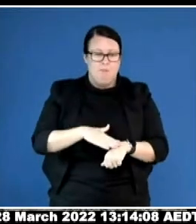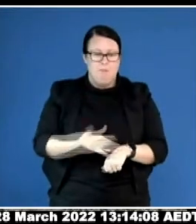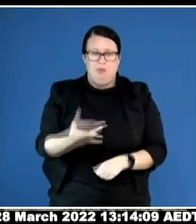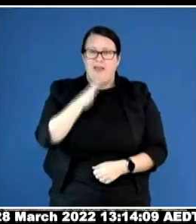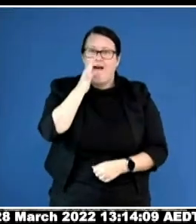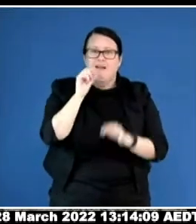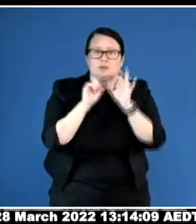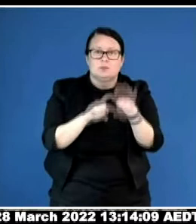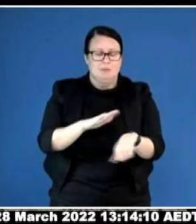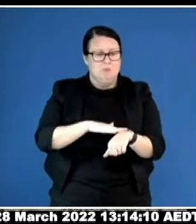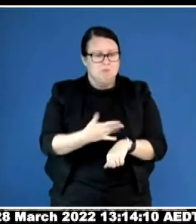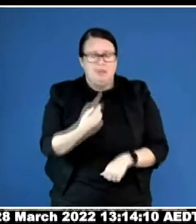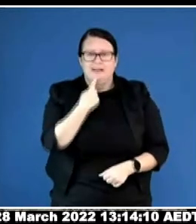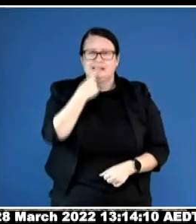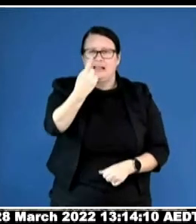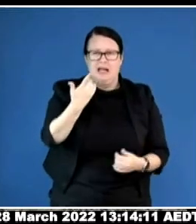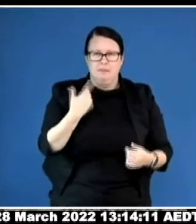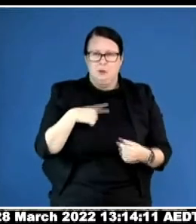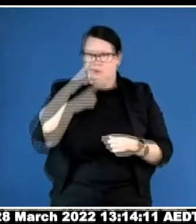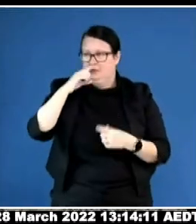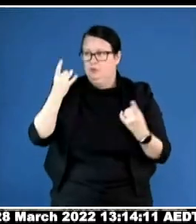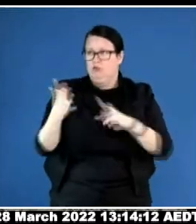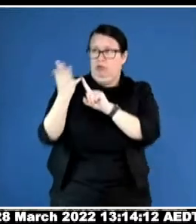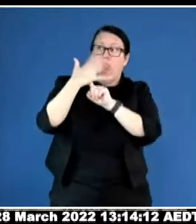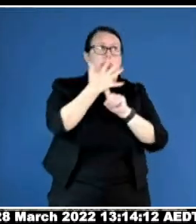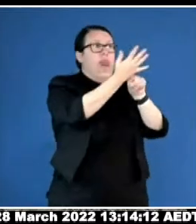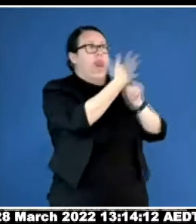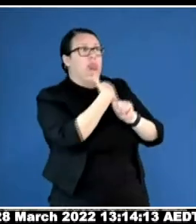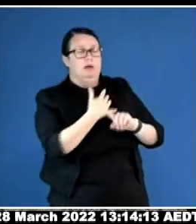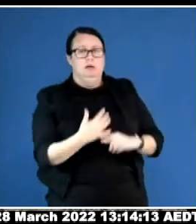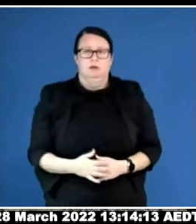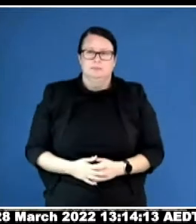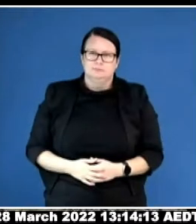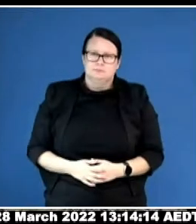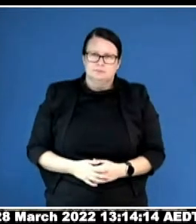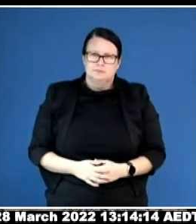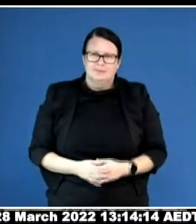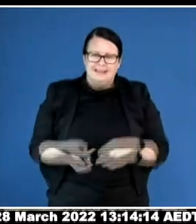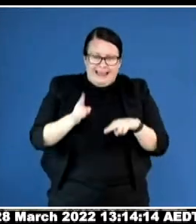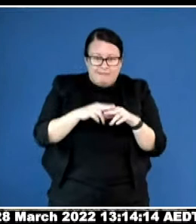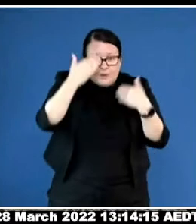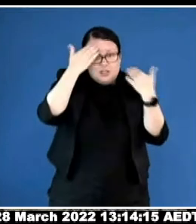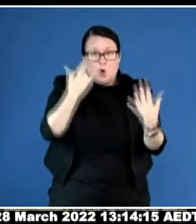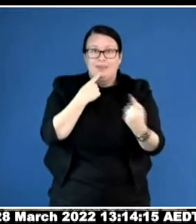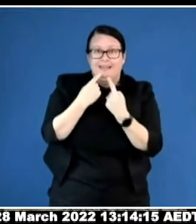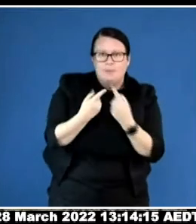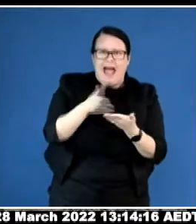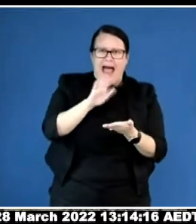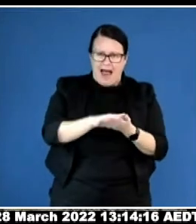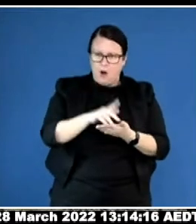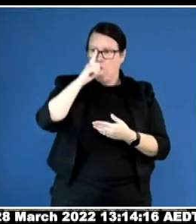stop, you know, reaching for help. But if we're not armed with the information to make informed